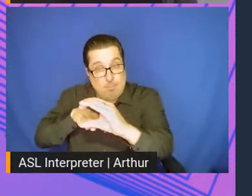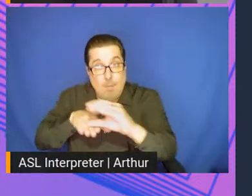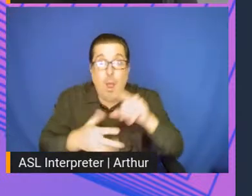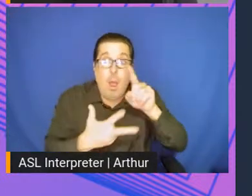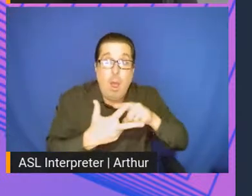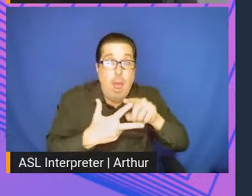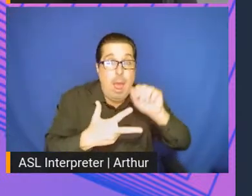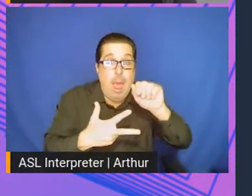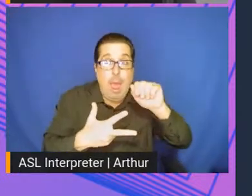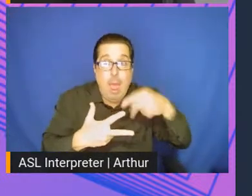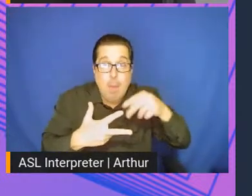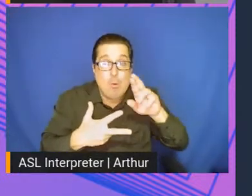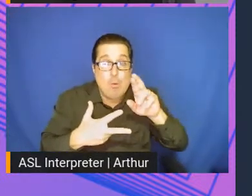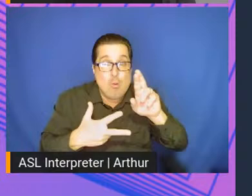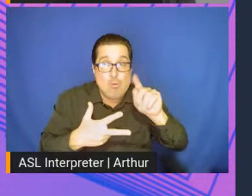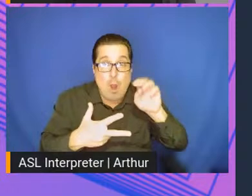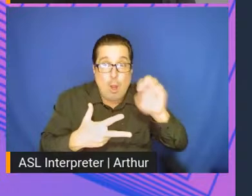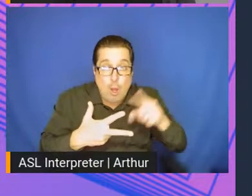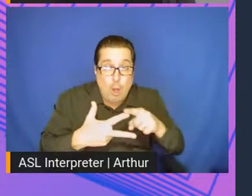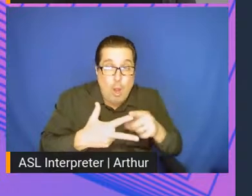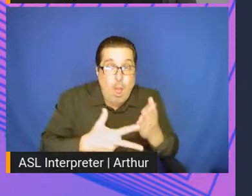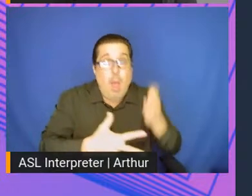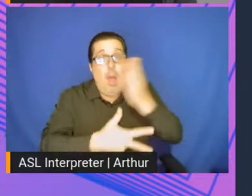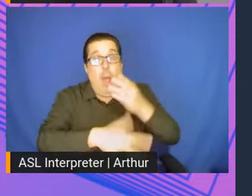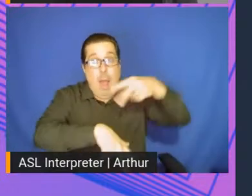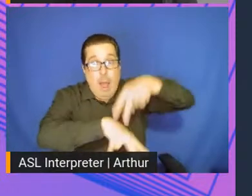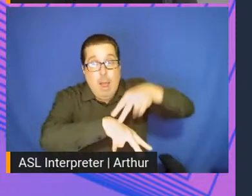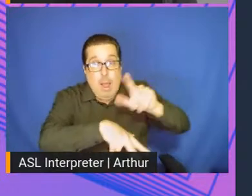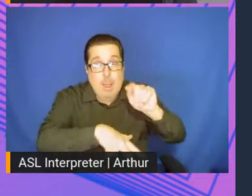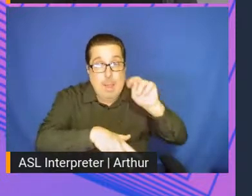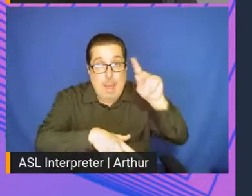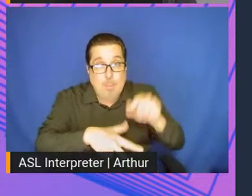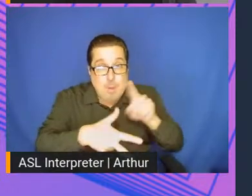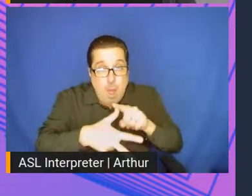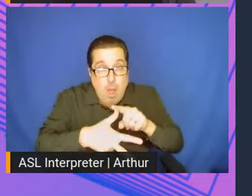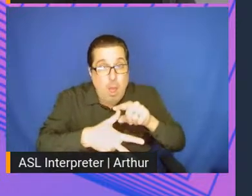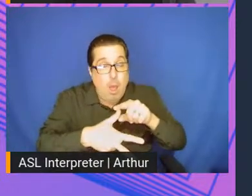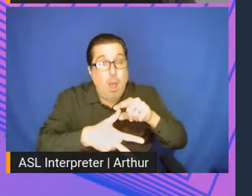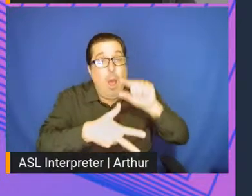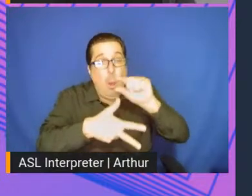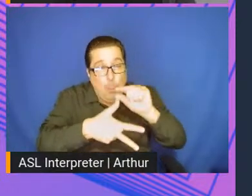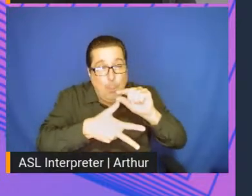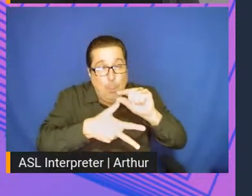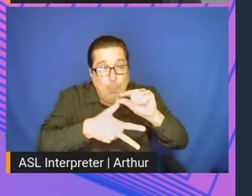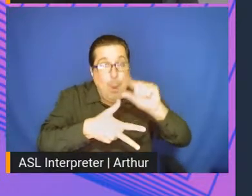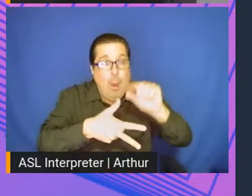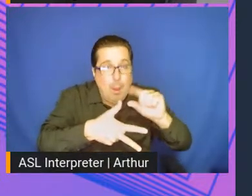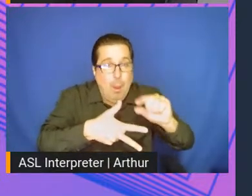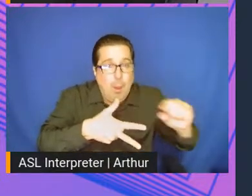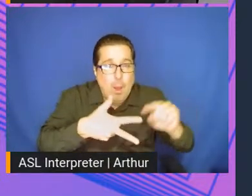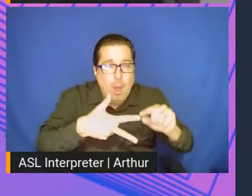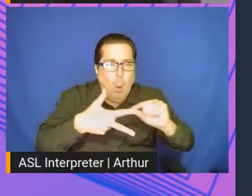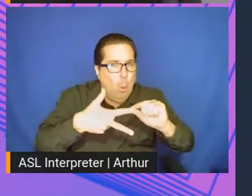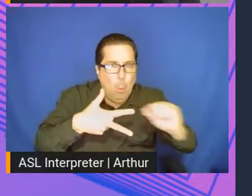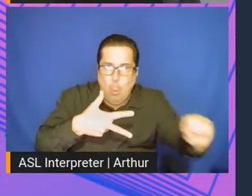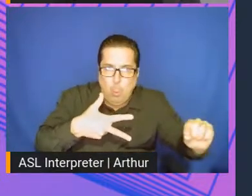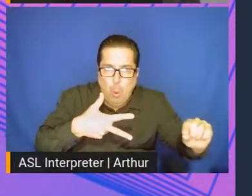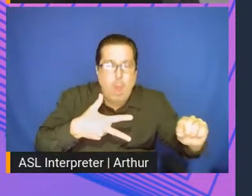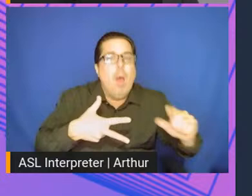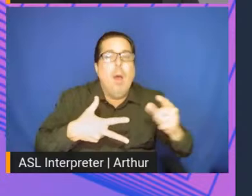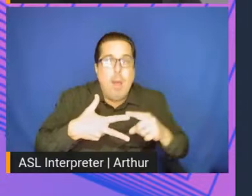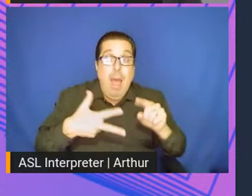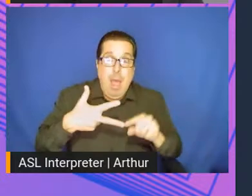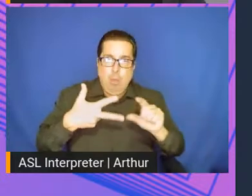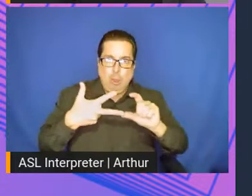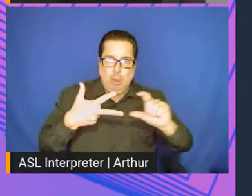that and say the price per request is actually much cheaper on AWS Fargate than it is on other options. So potentially,